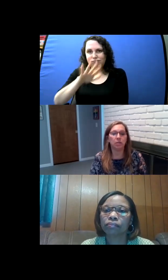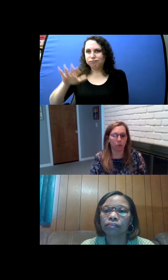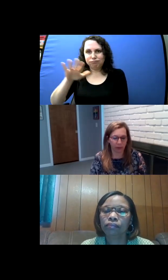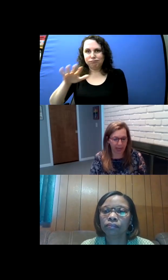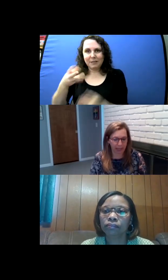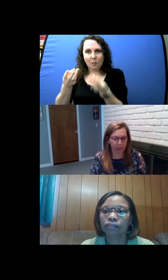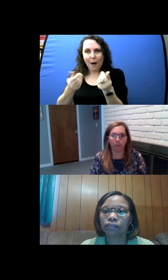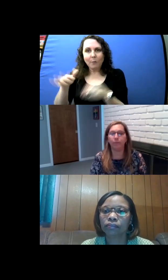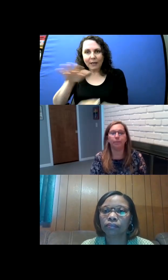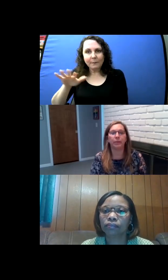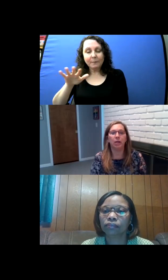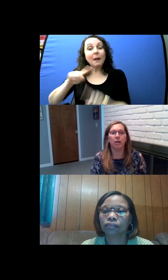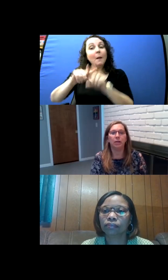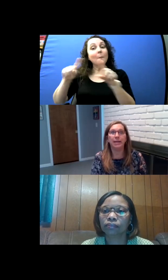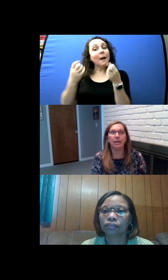not